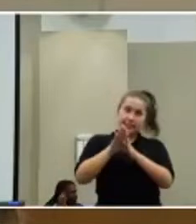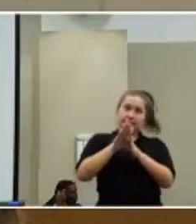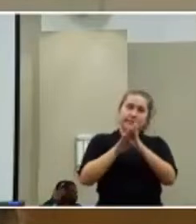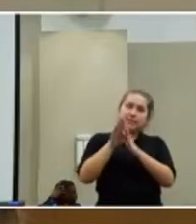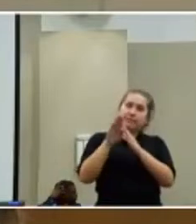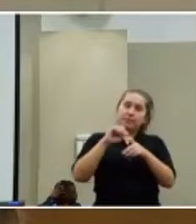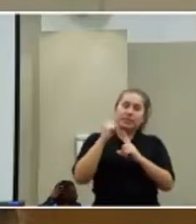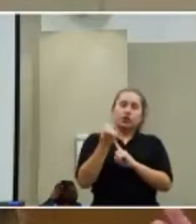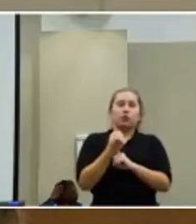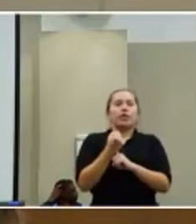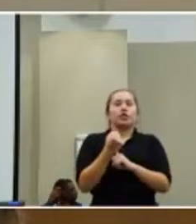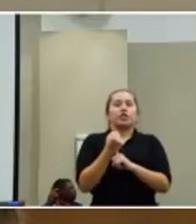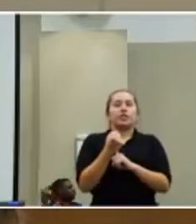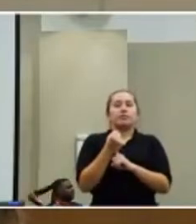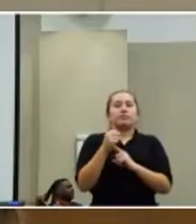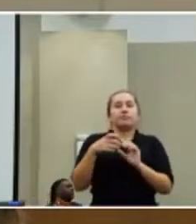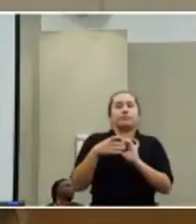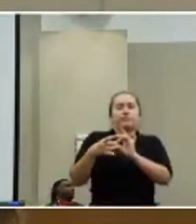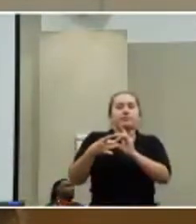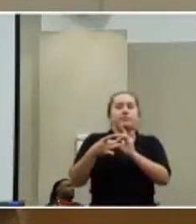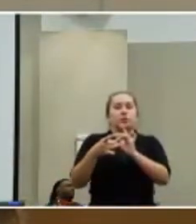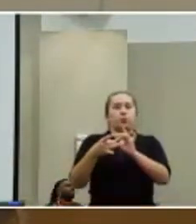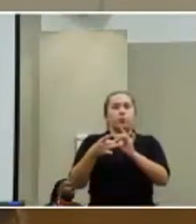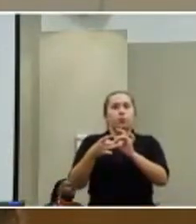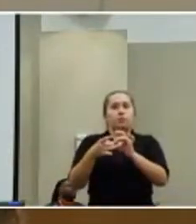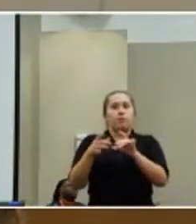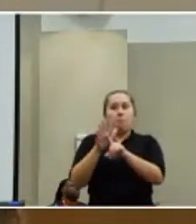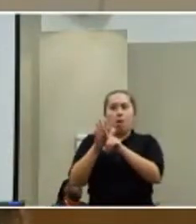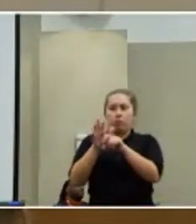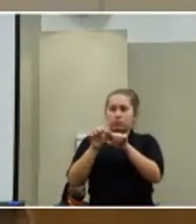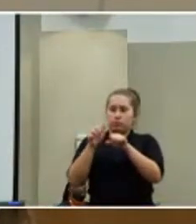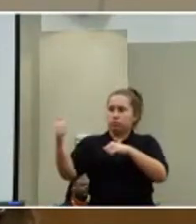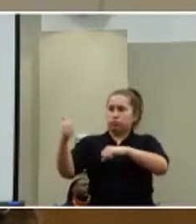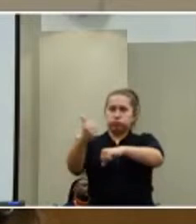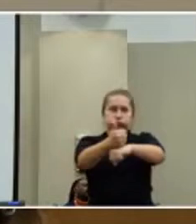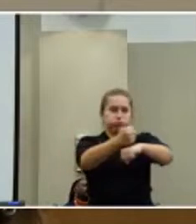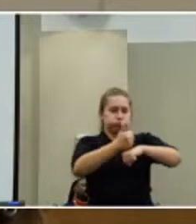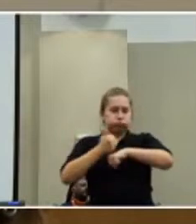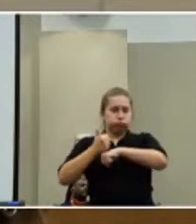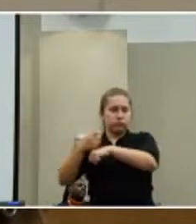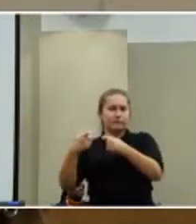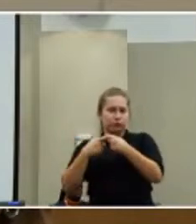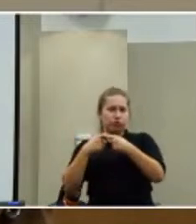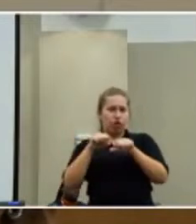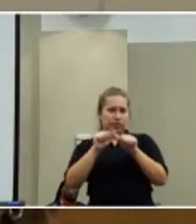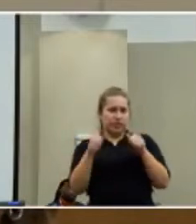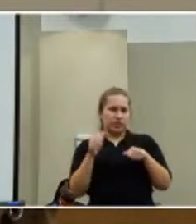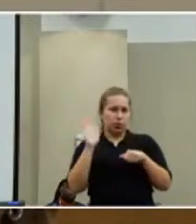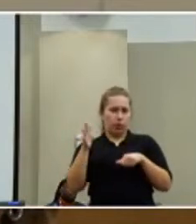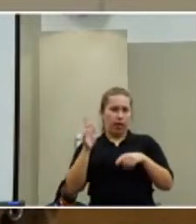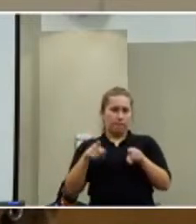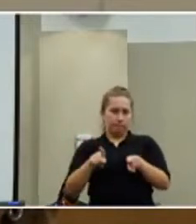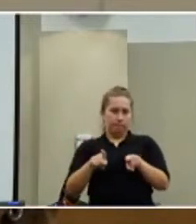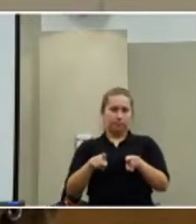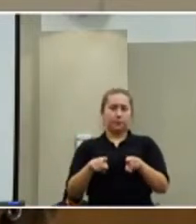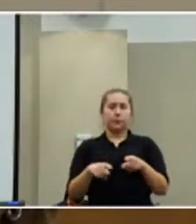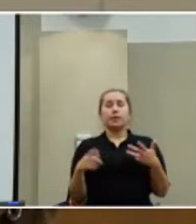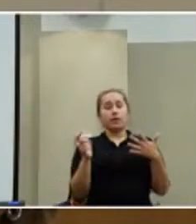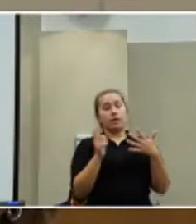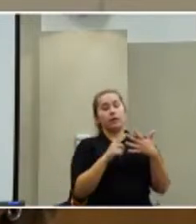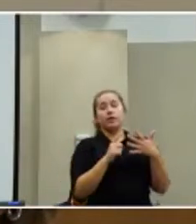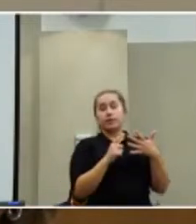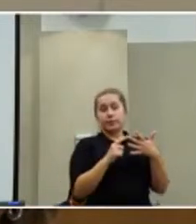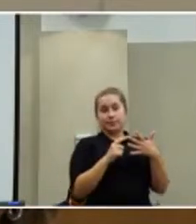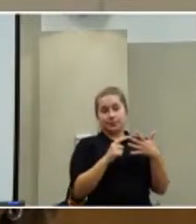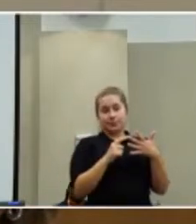situation in which the proliferation of these charging stations will take place. A third rule